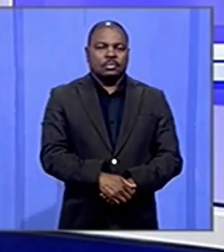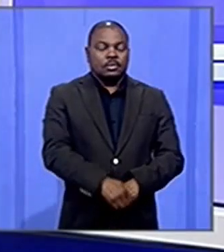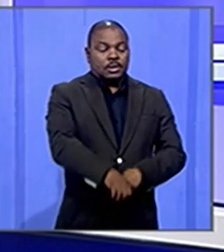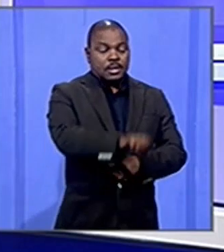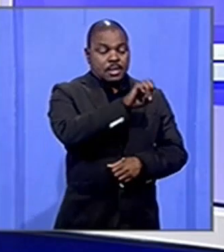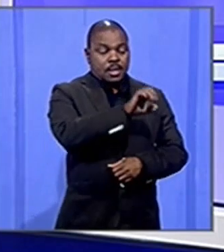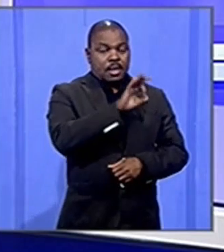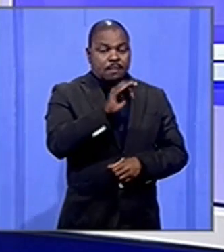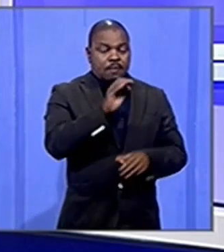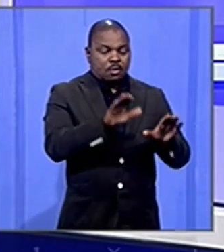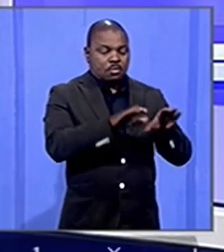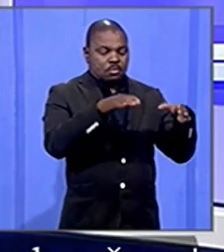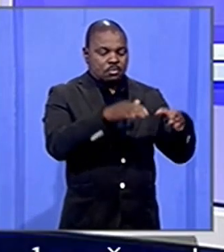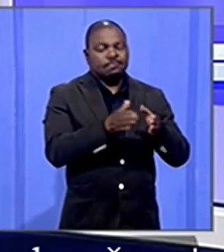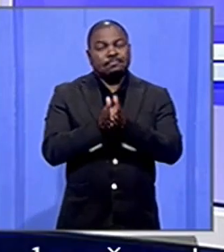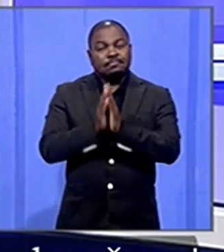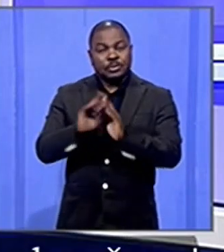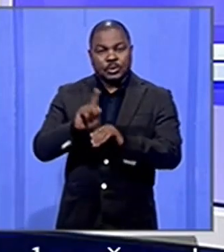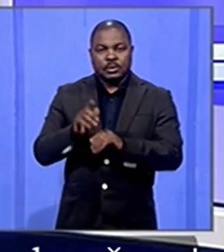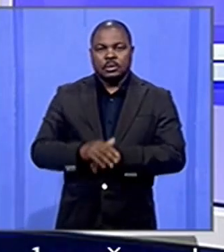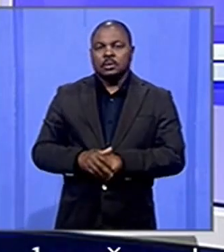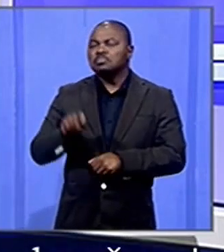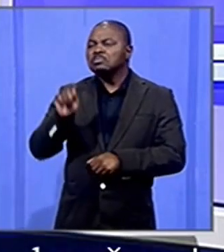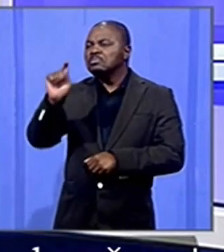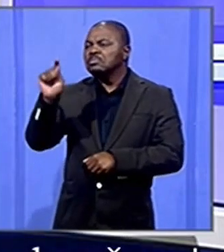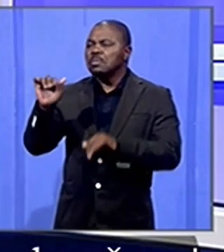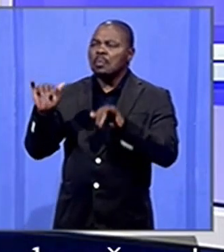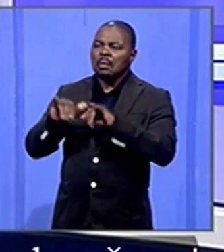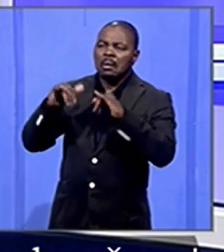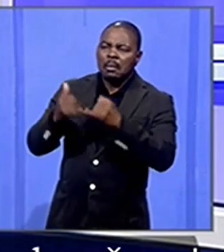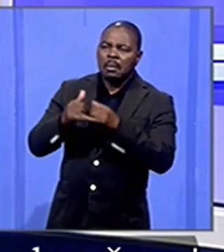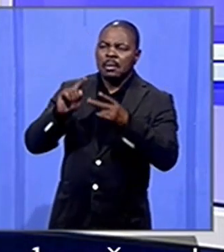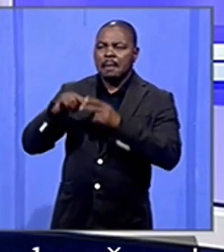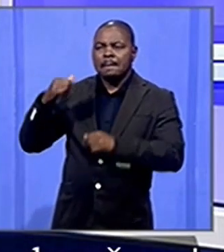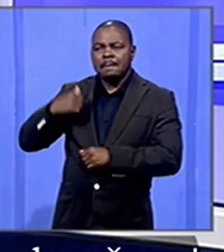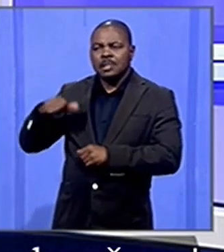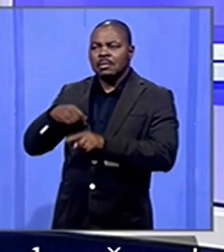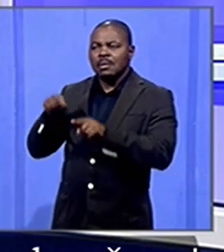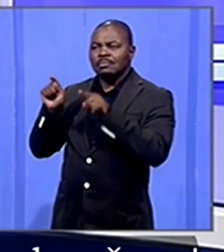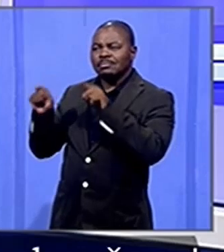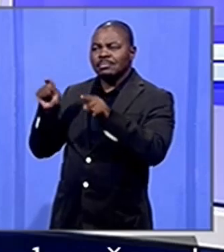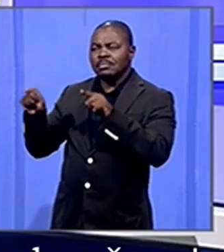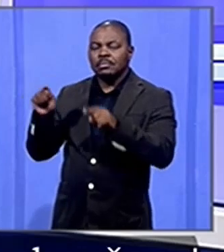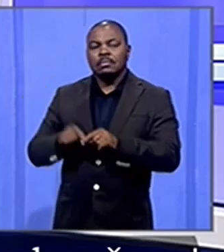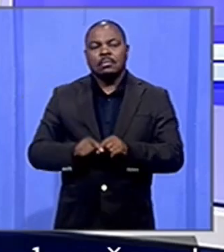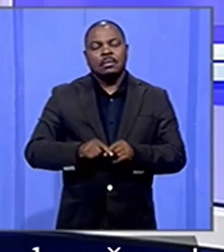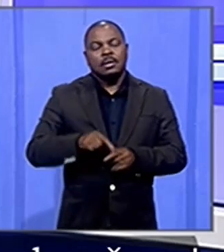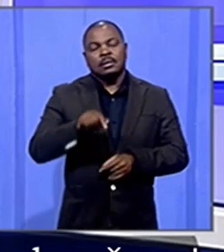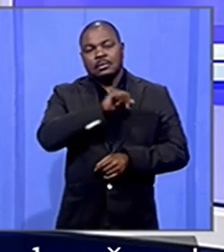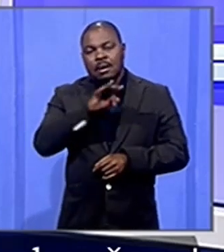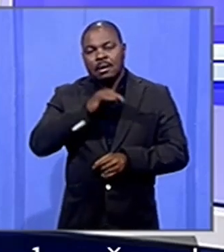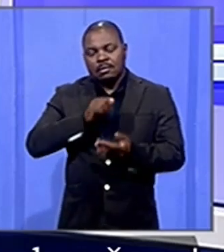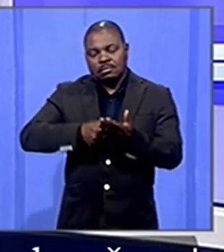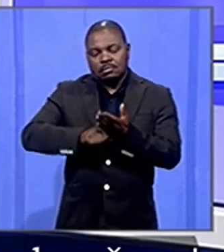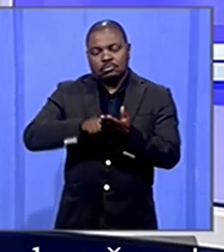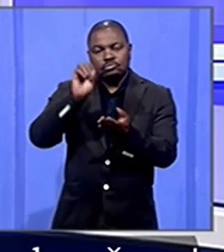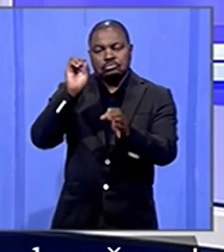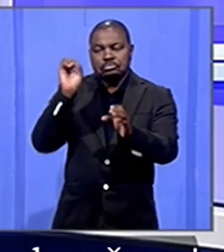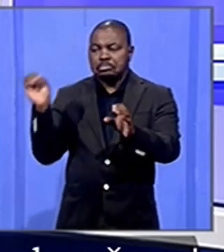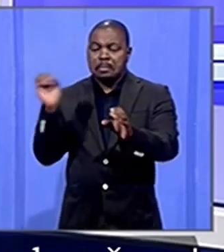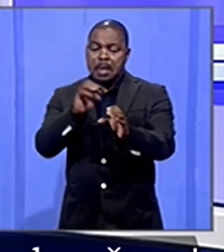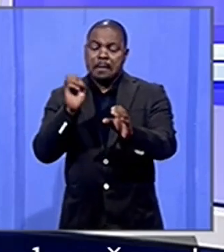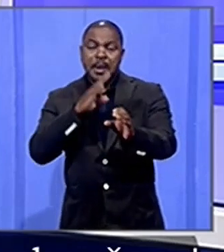Mokgatlo wa EFF o ipiletša gore go tšewe magato kgatlhanong le dikhamphani le mebasepala yeo e sa lefelego karolo ya